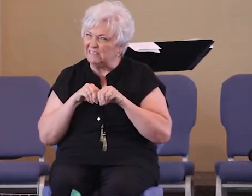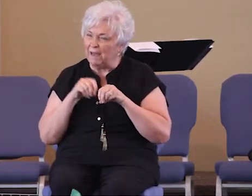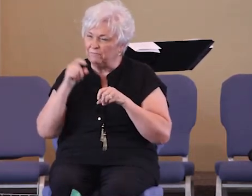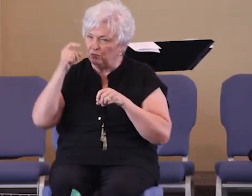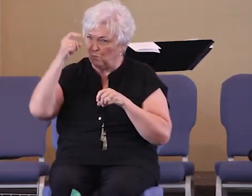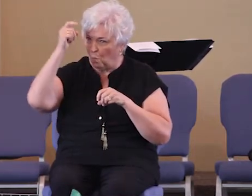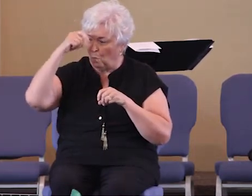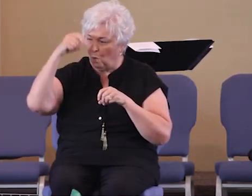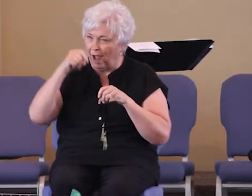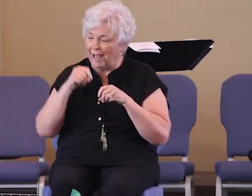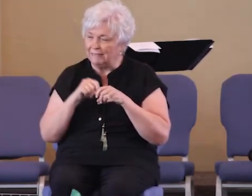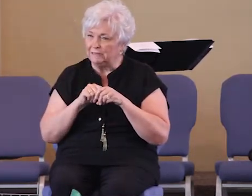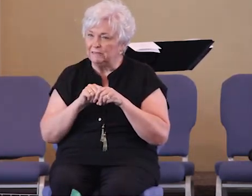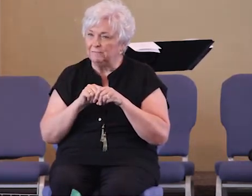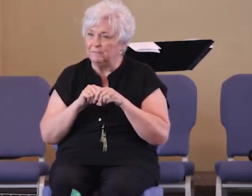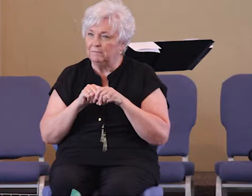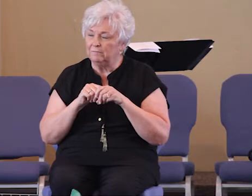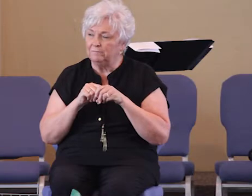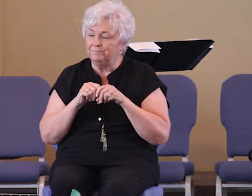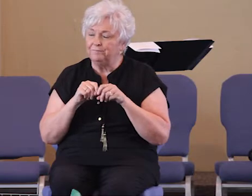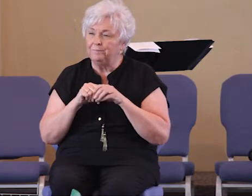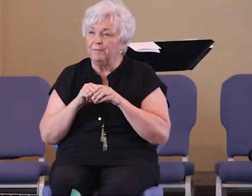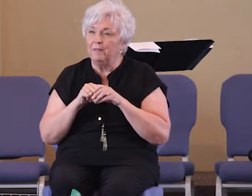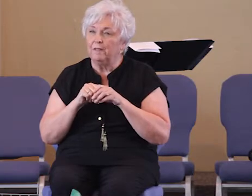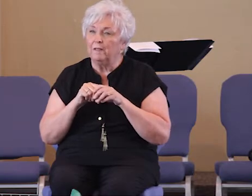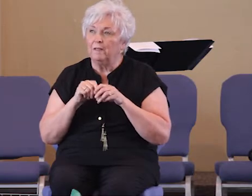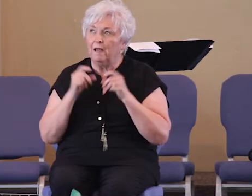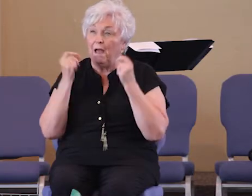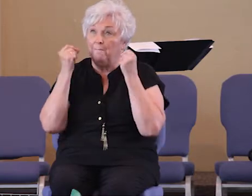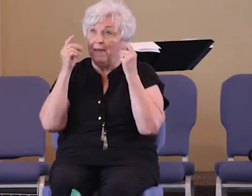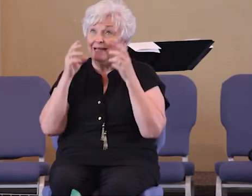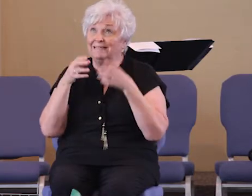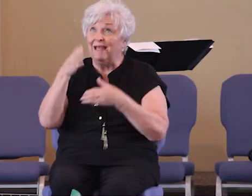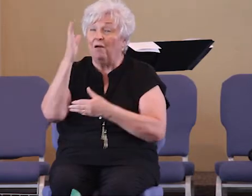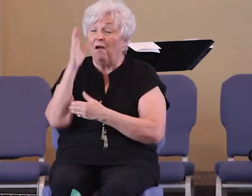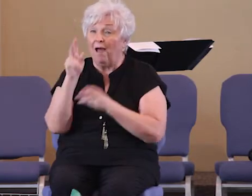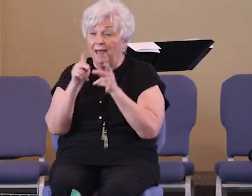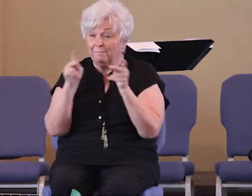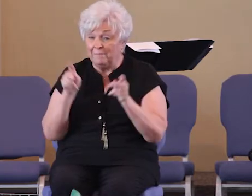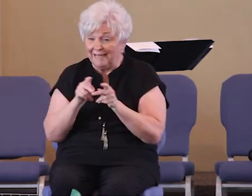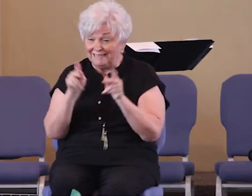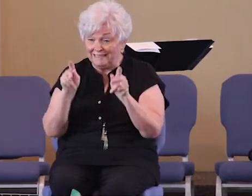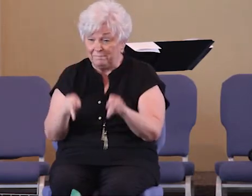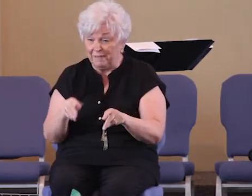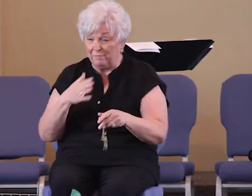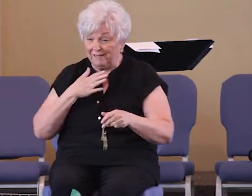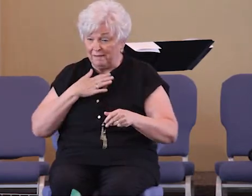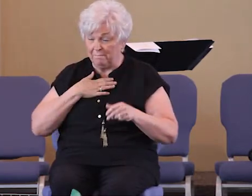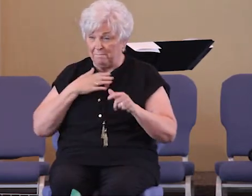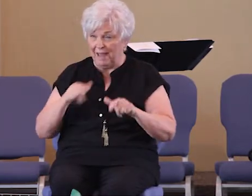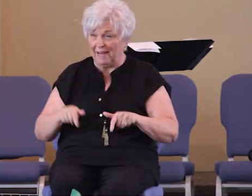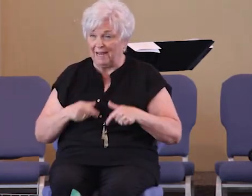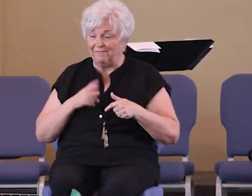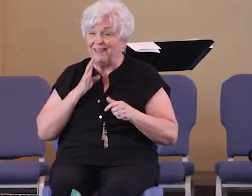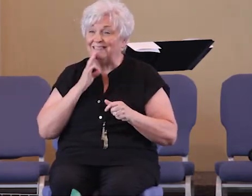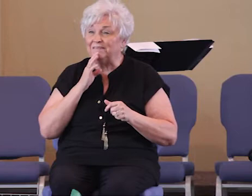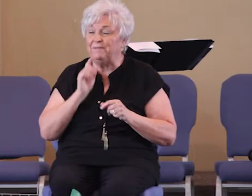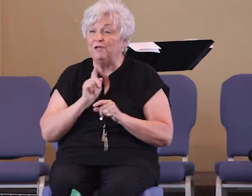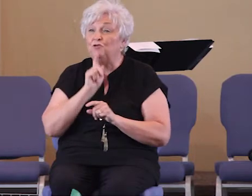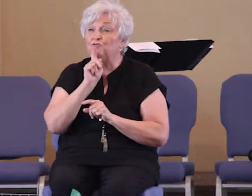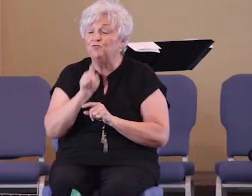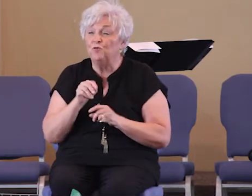insight. It's amazing how God places people in my life that speak truth into my life and know a heck of a lot more than I